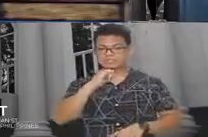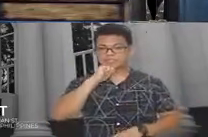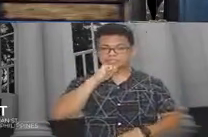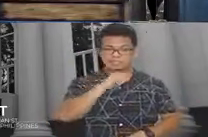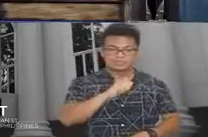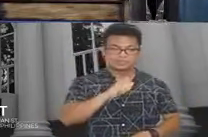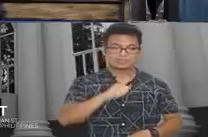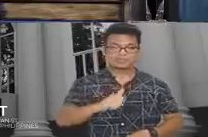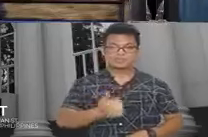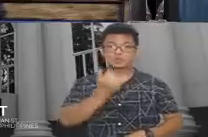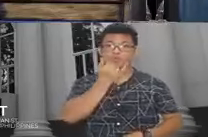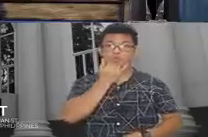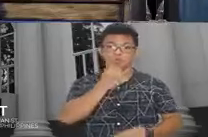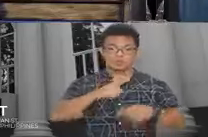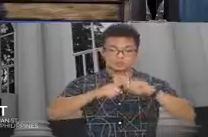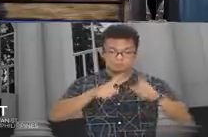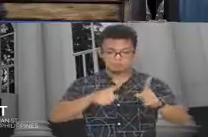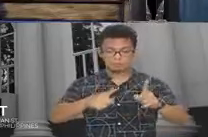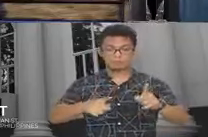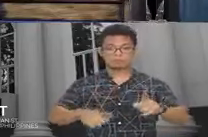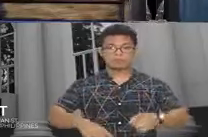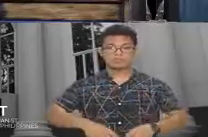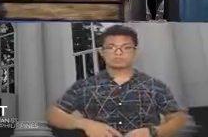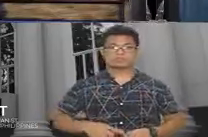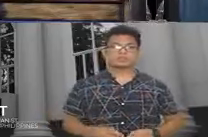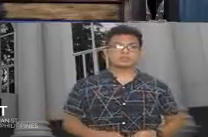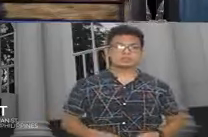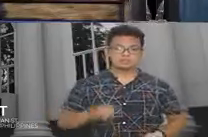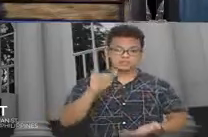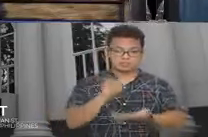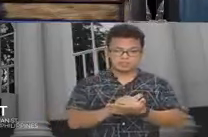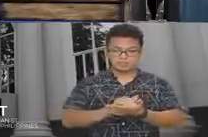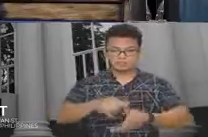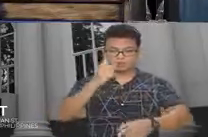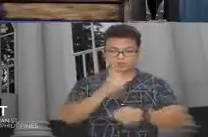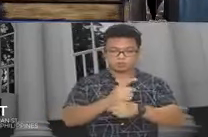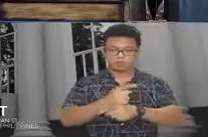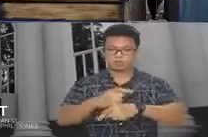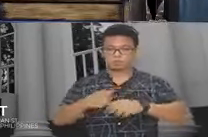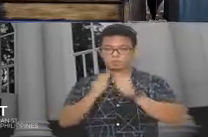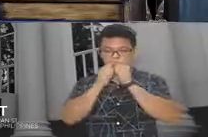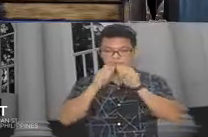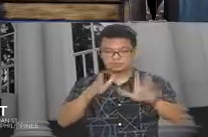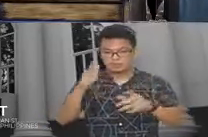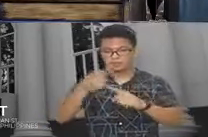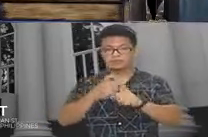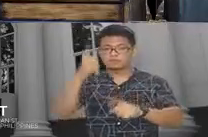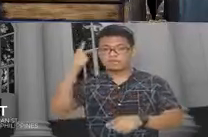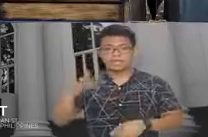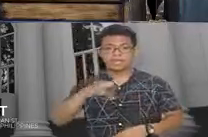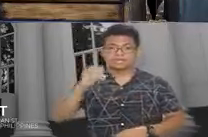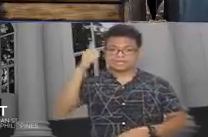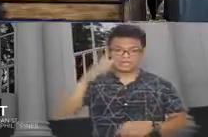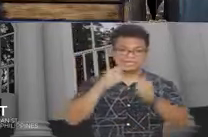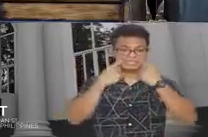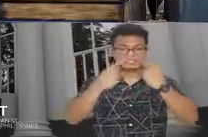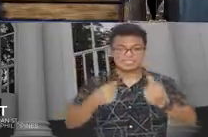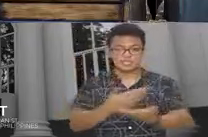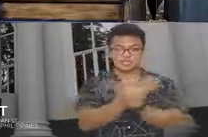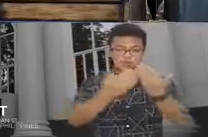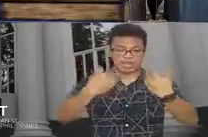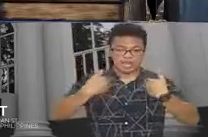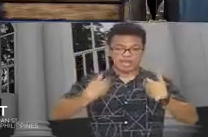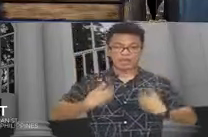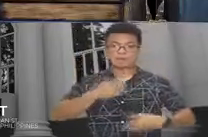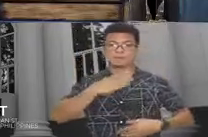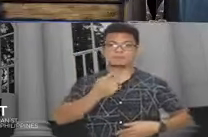accident. It was an intentional flow of blessing to you from God. And God is saying, you have